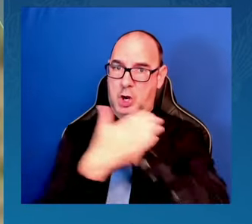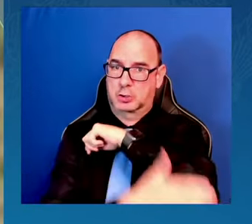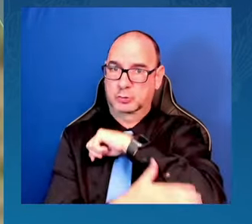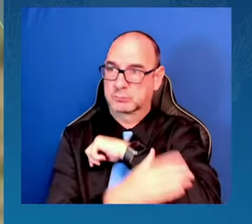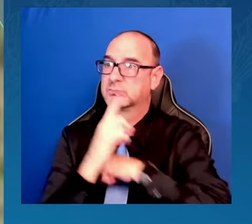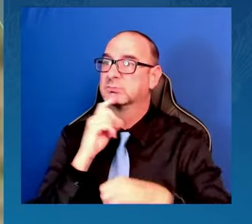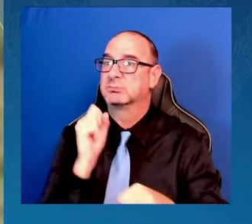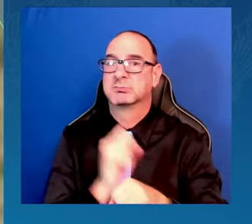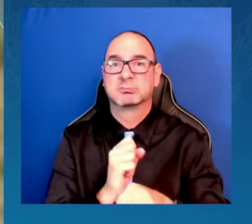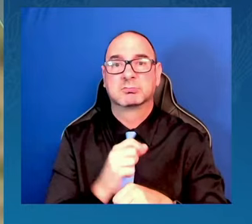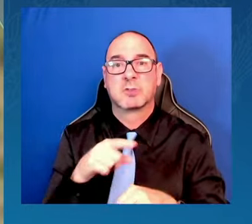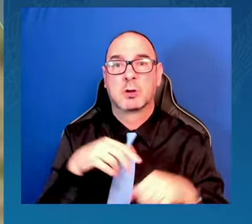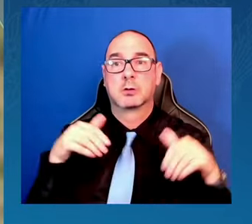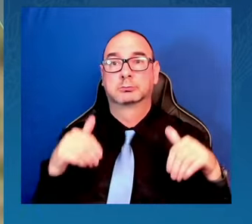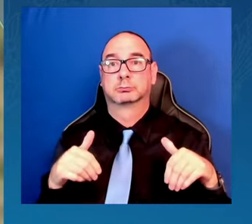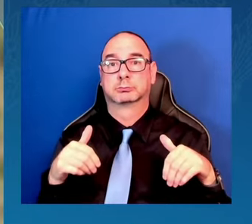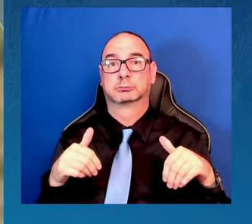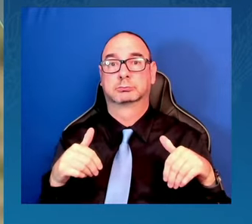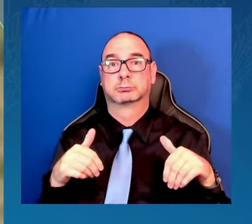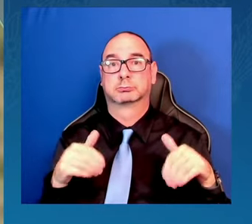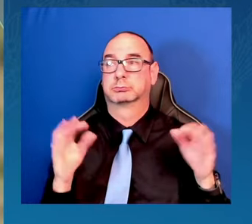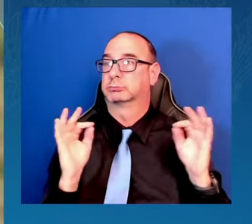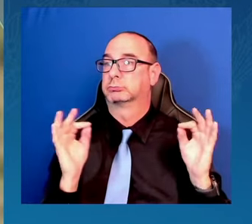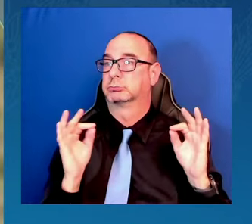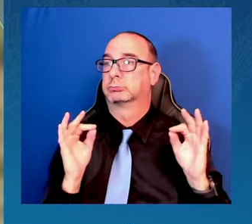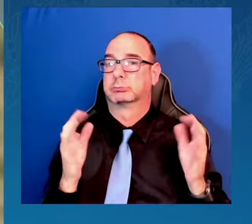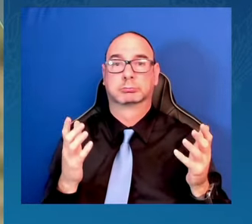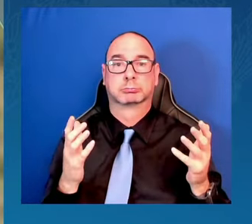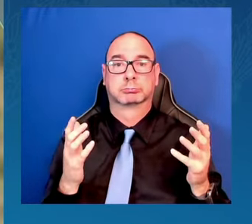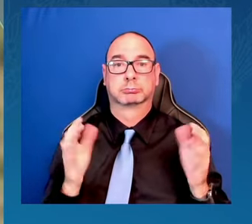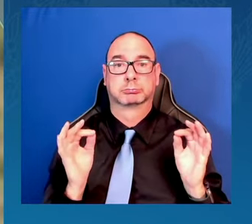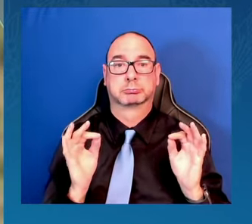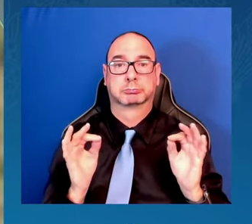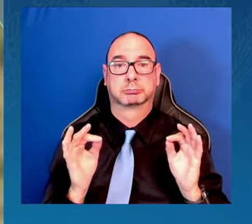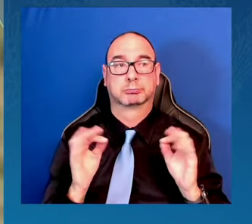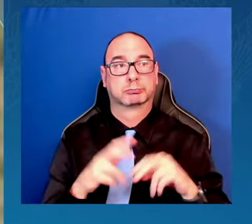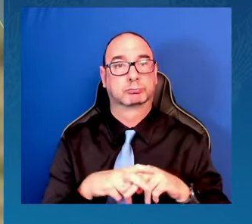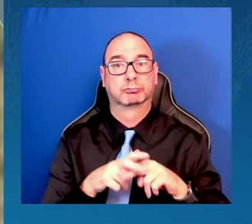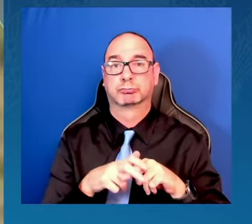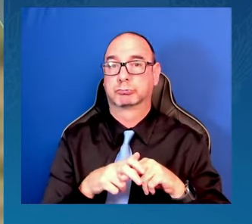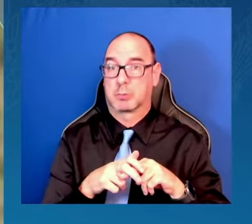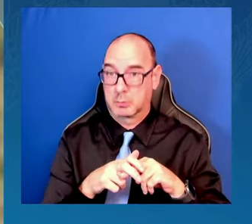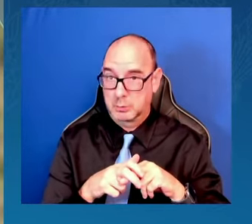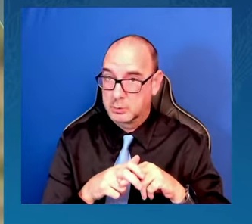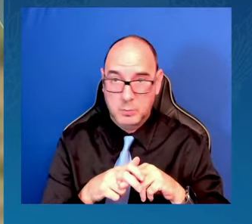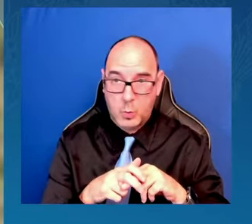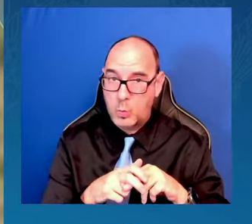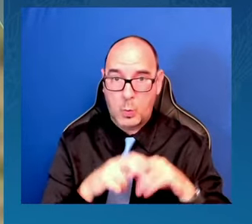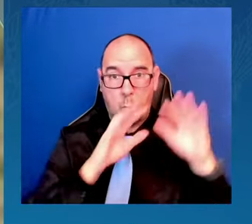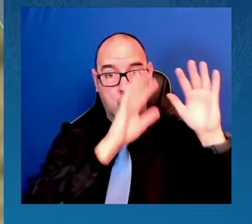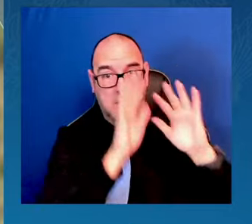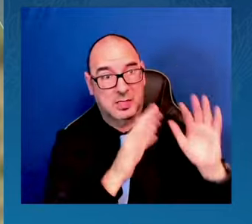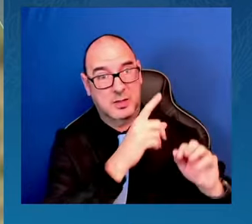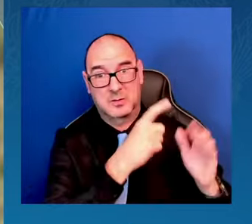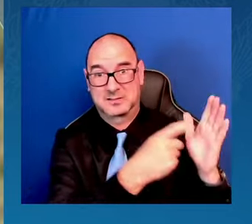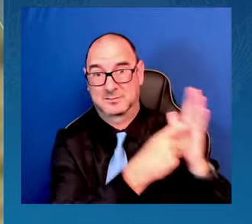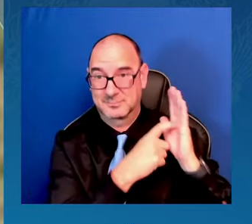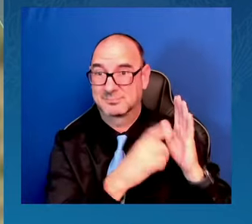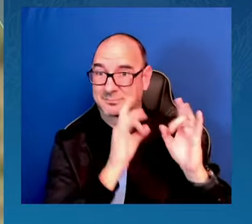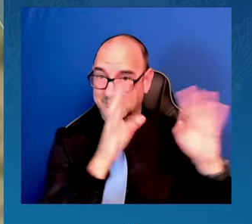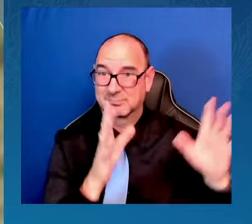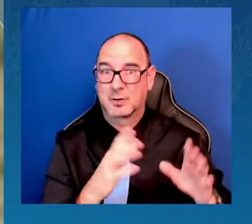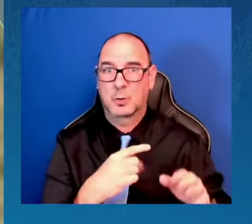urgency the climate crisis demands. And here's the thing. It's not because the science has